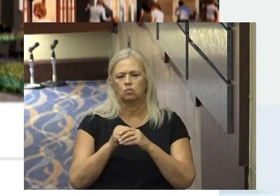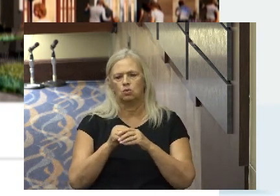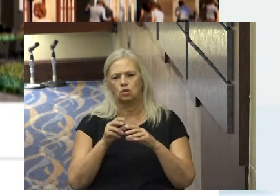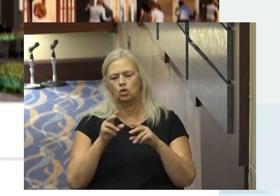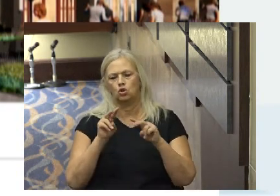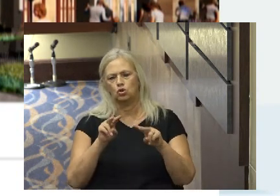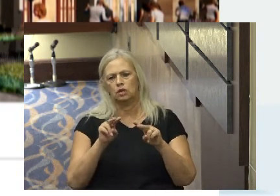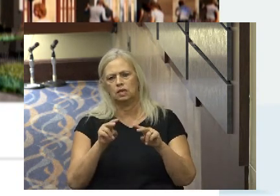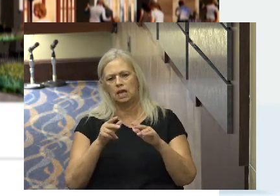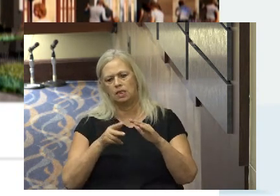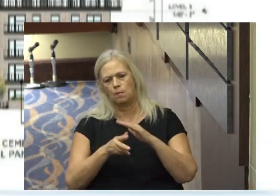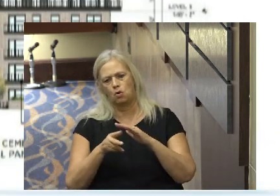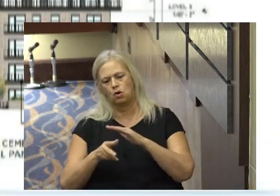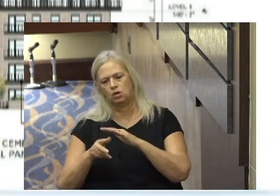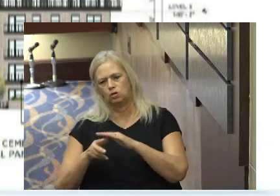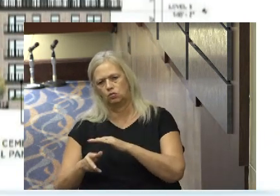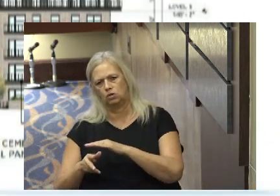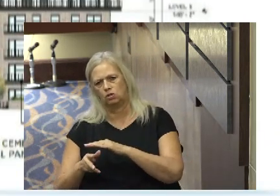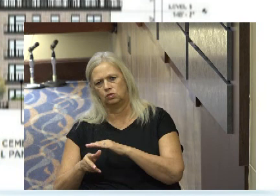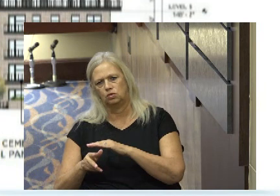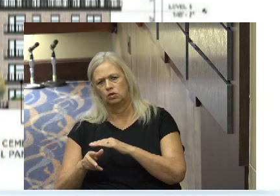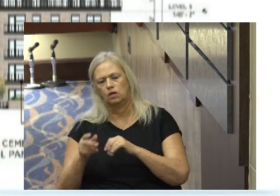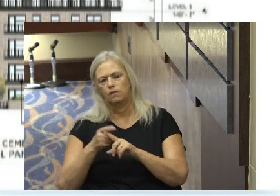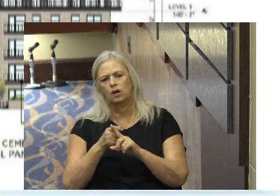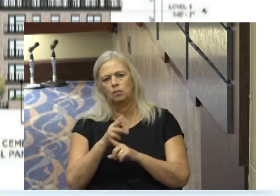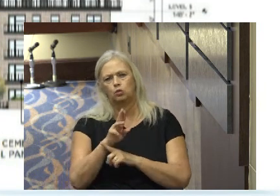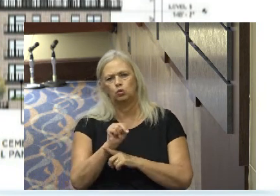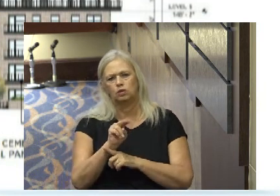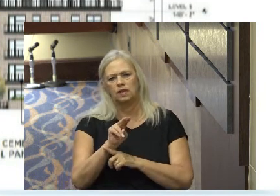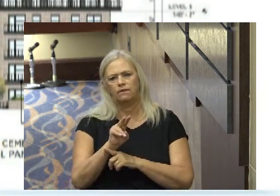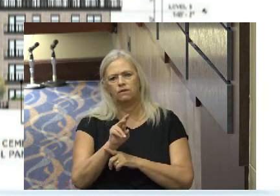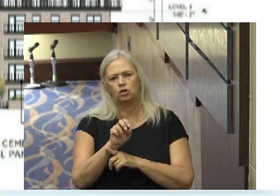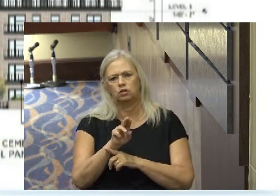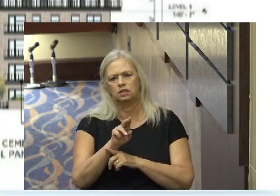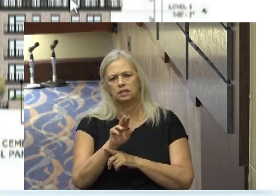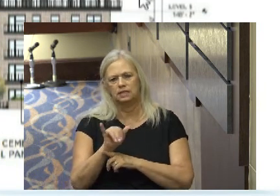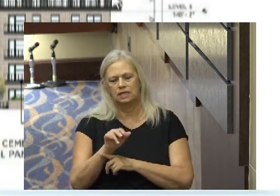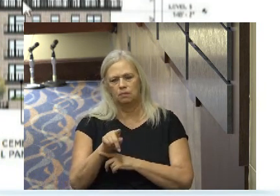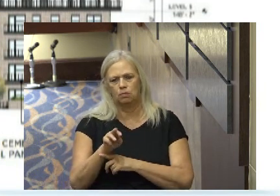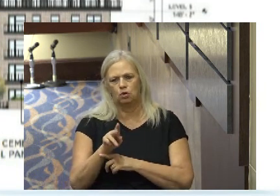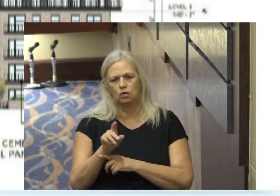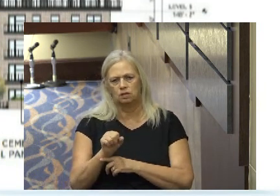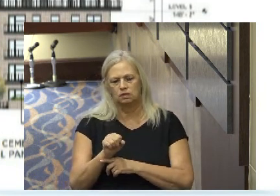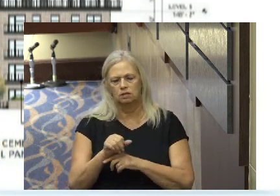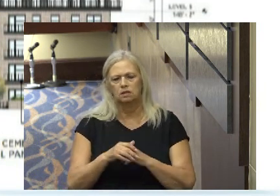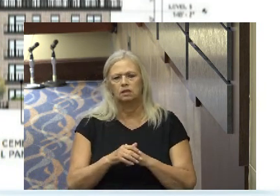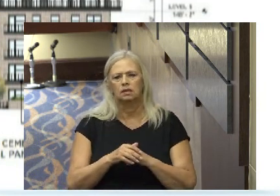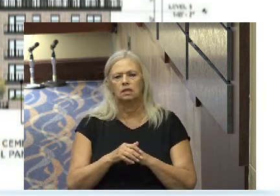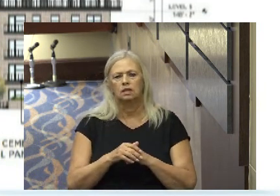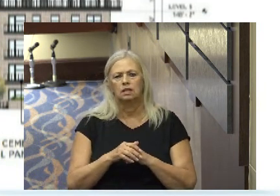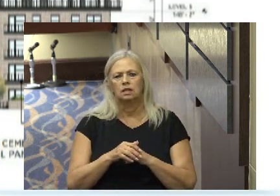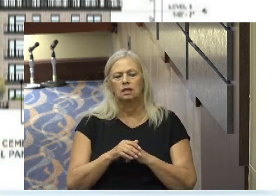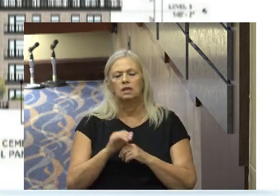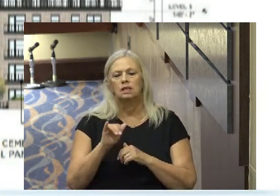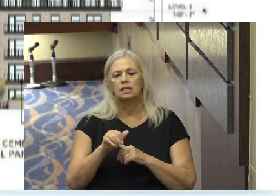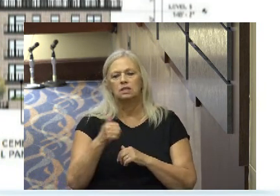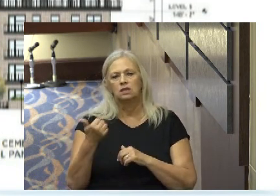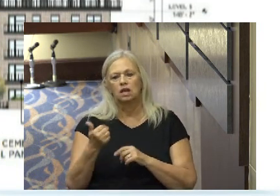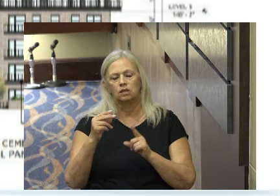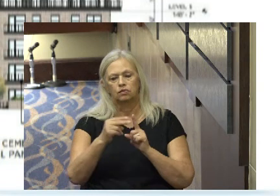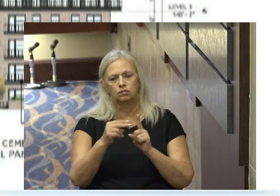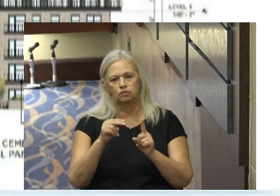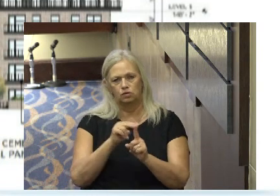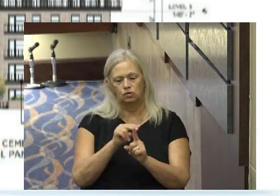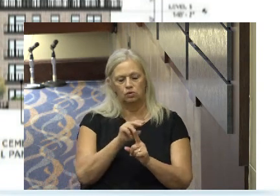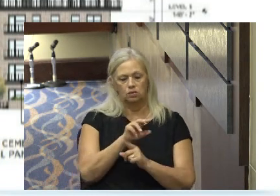University Parks. And then the facades, this is the facade that you see from Clay, where you